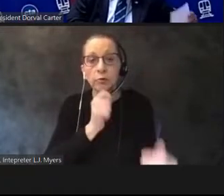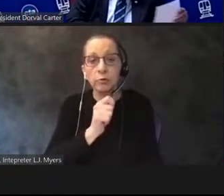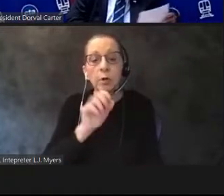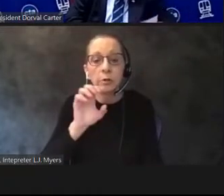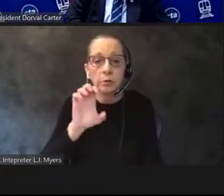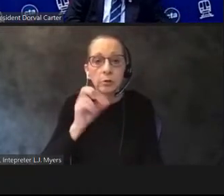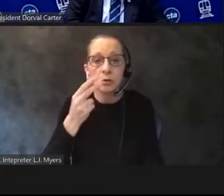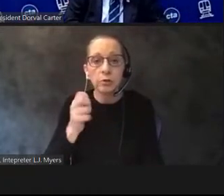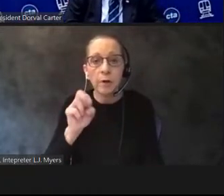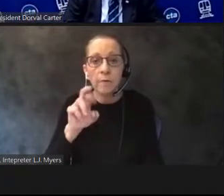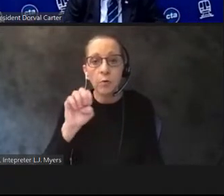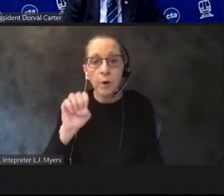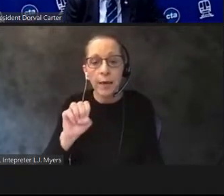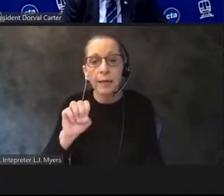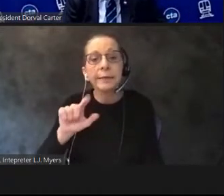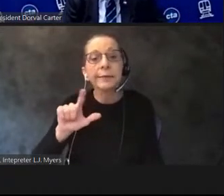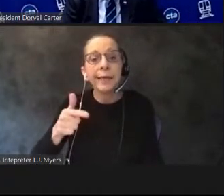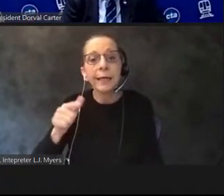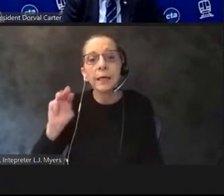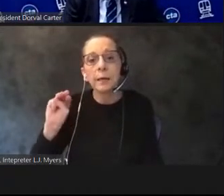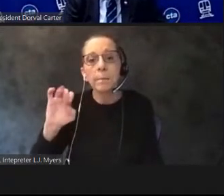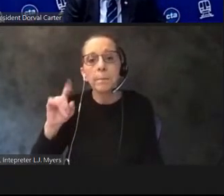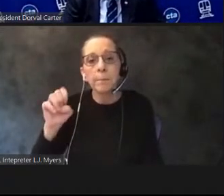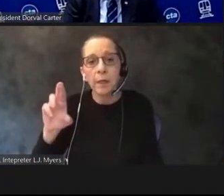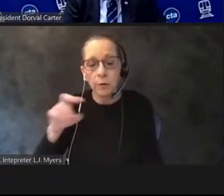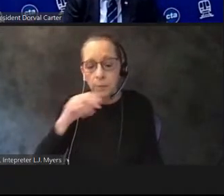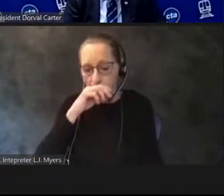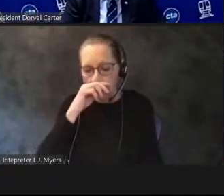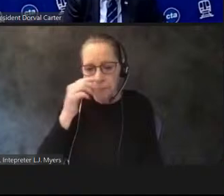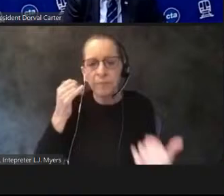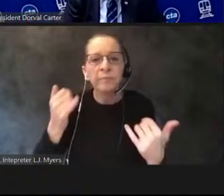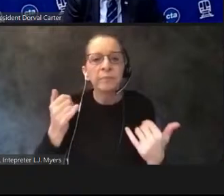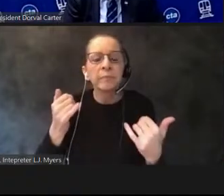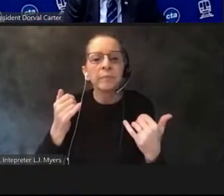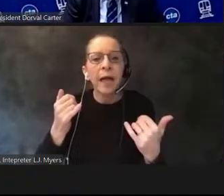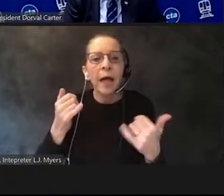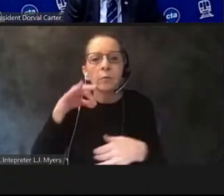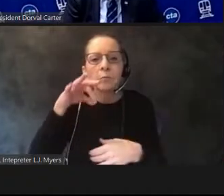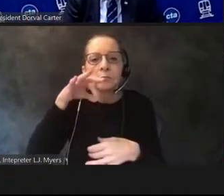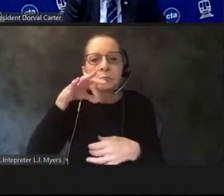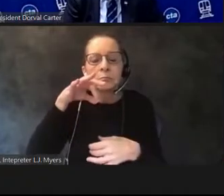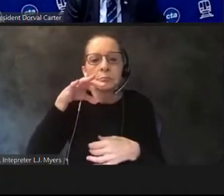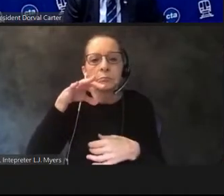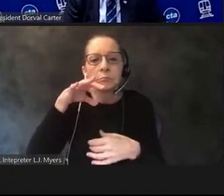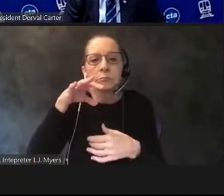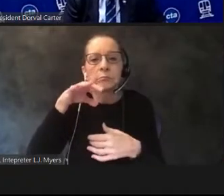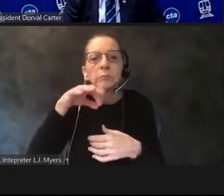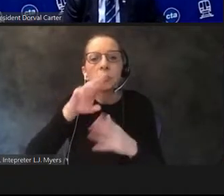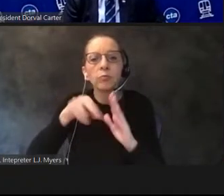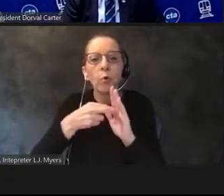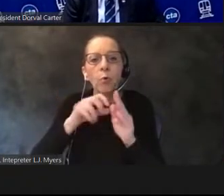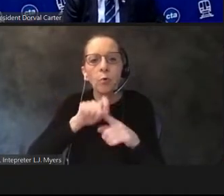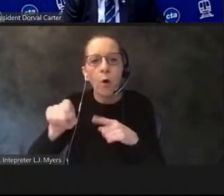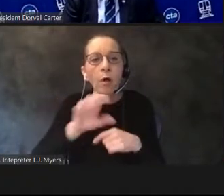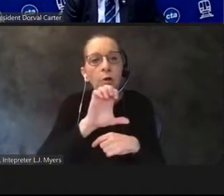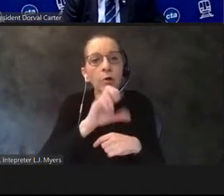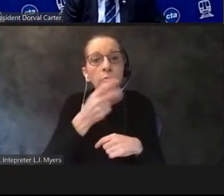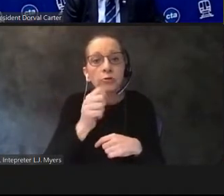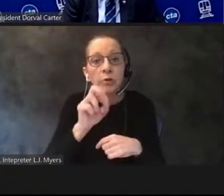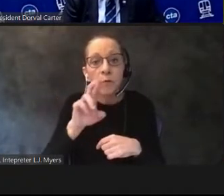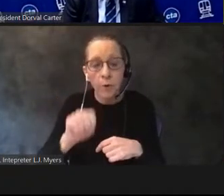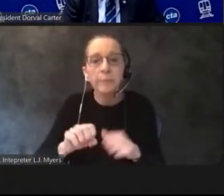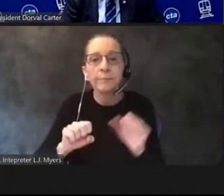Chevrolet, seconded by Reverend Miller. I'll now take a roll call vote on returning to open session. Judge Chevrolet.